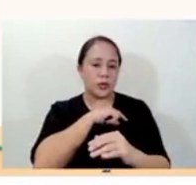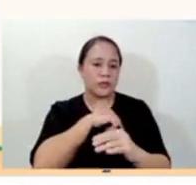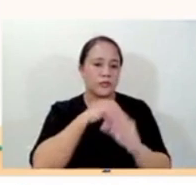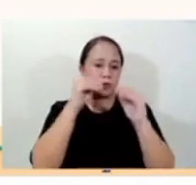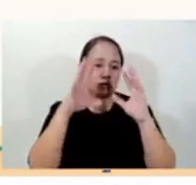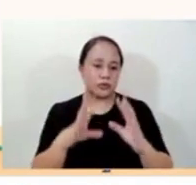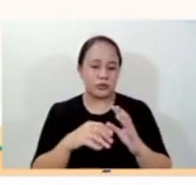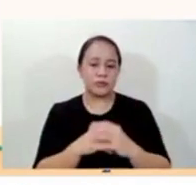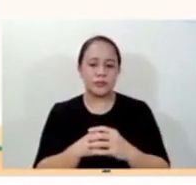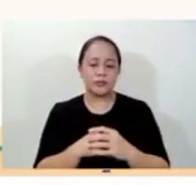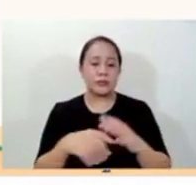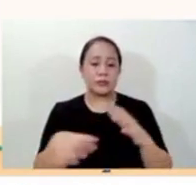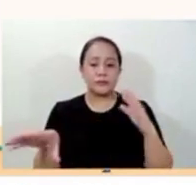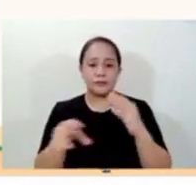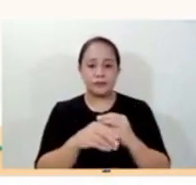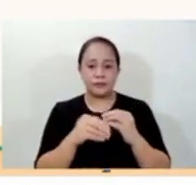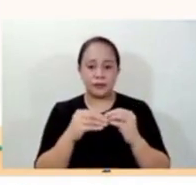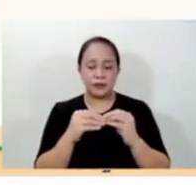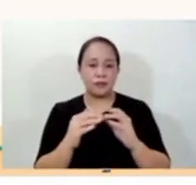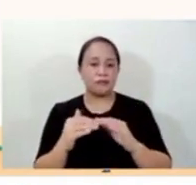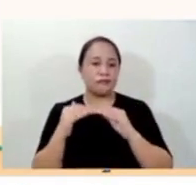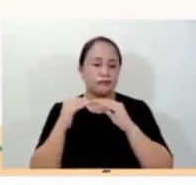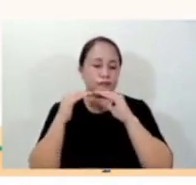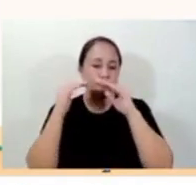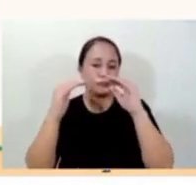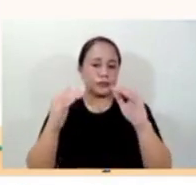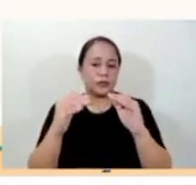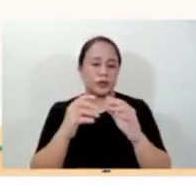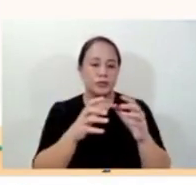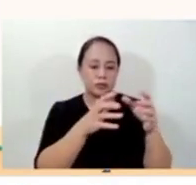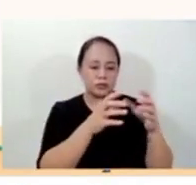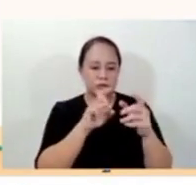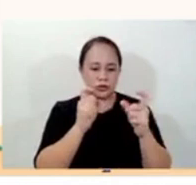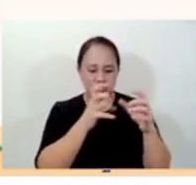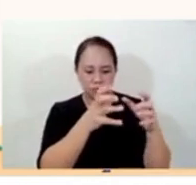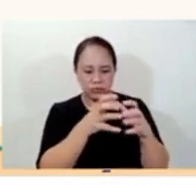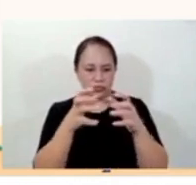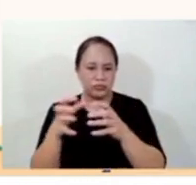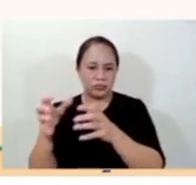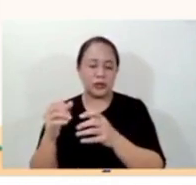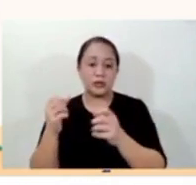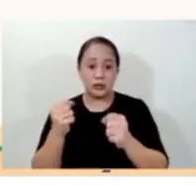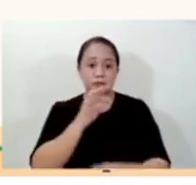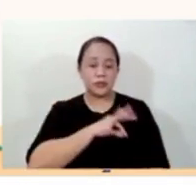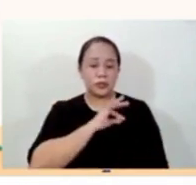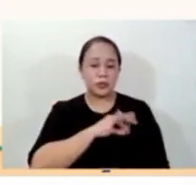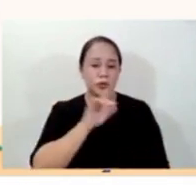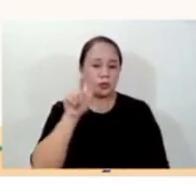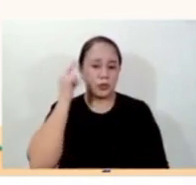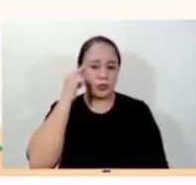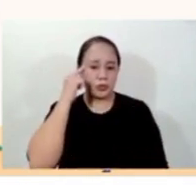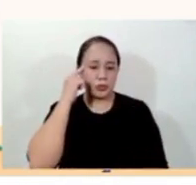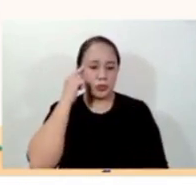the promotion of qualified teachers. In addition, promotion through